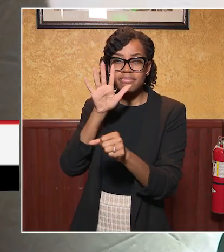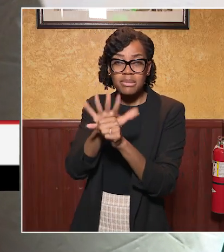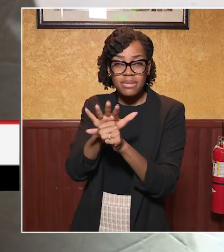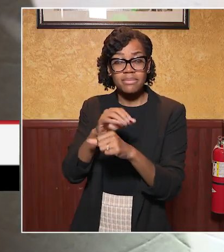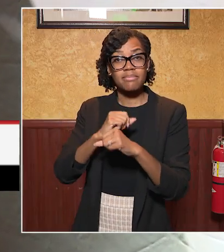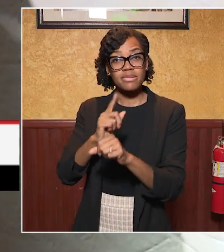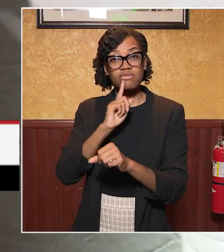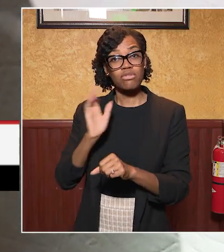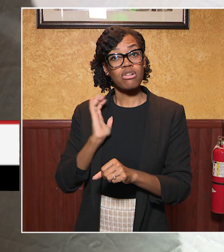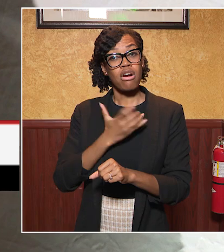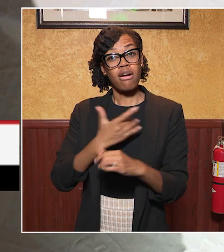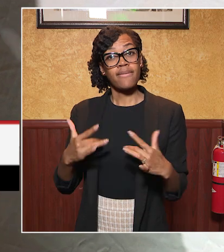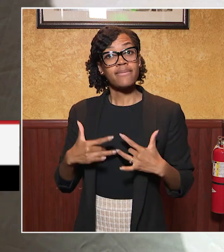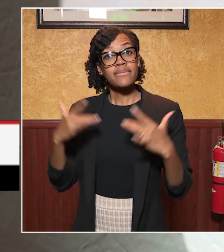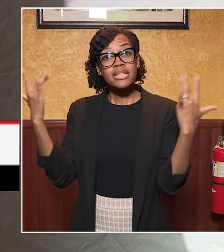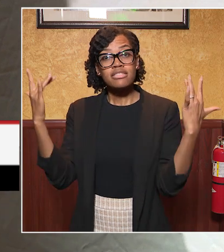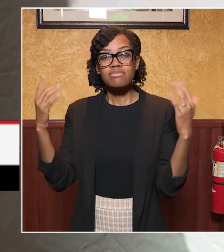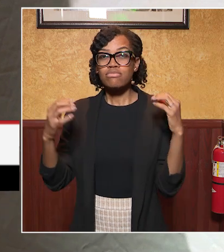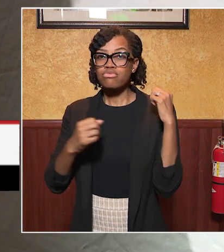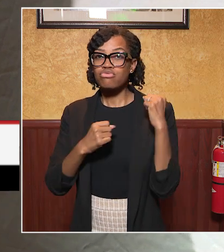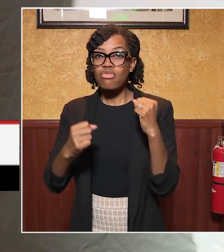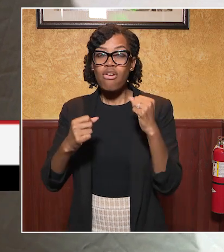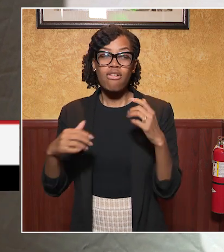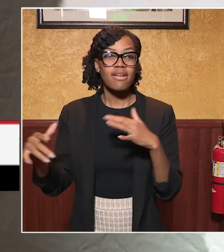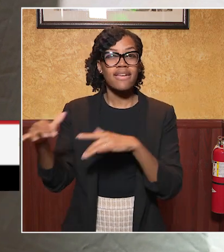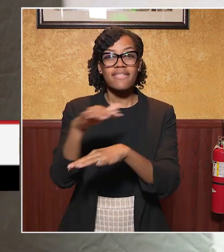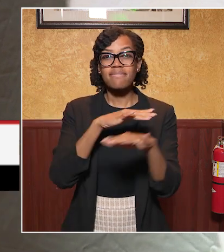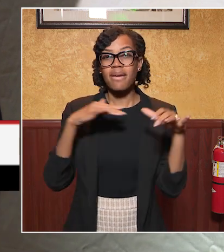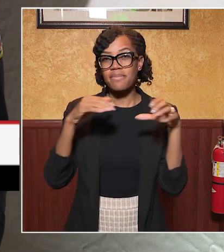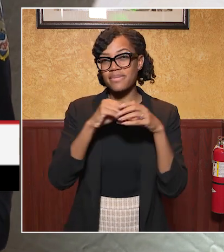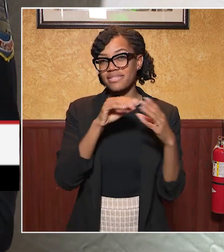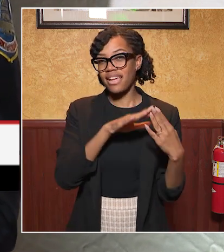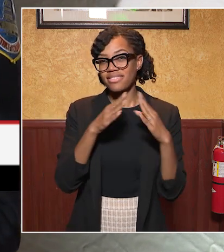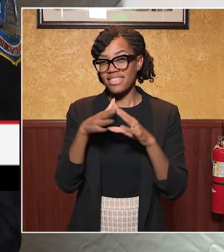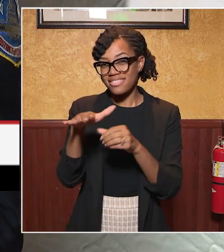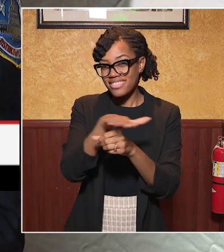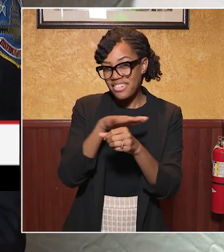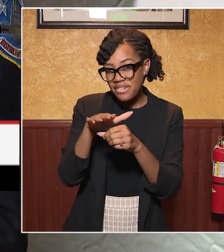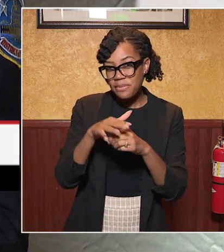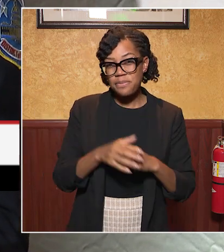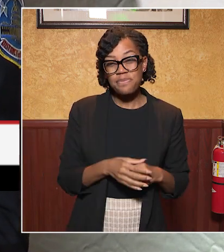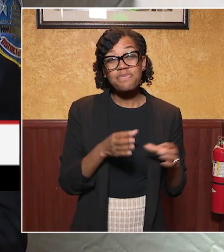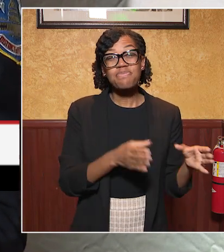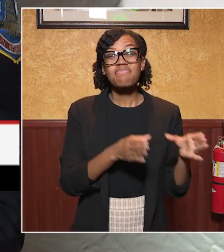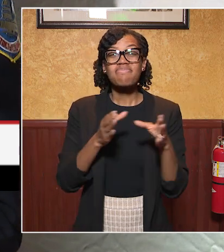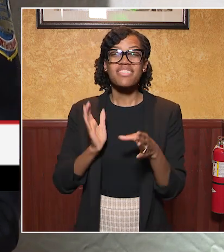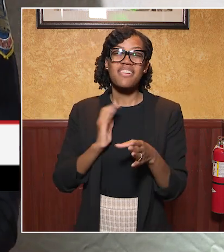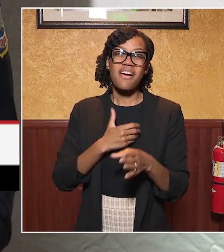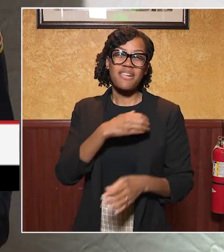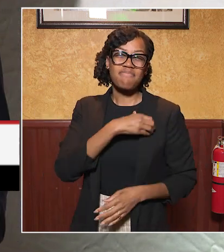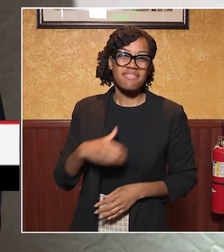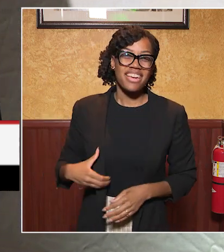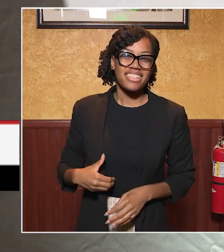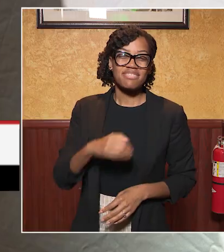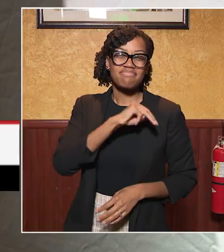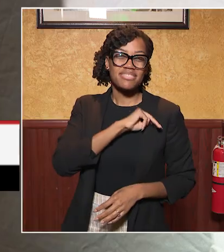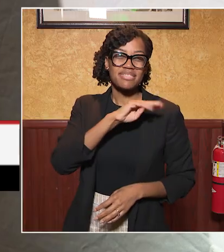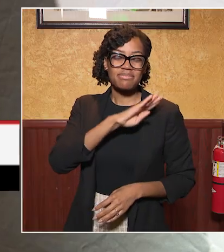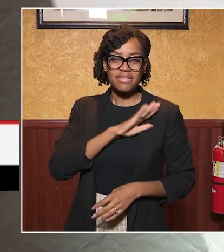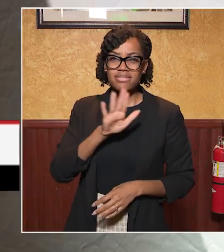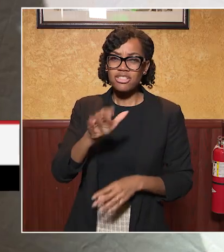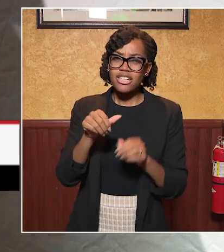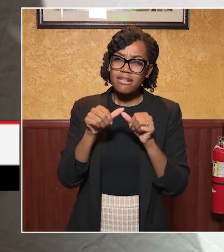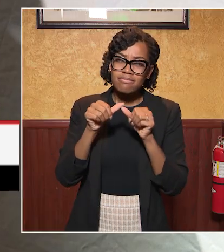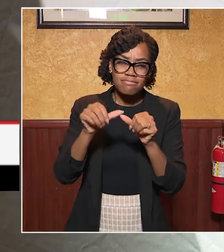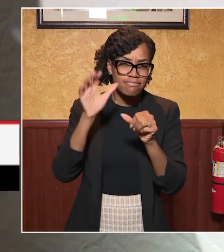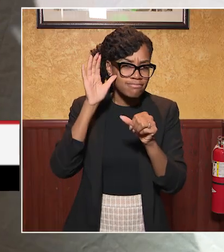vibrant events and activities in our downtown area. I also want to thank our mayor, Muriel Bowser, for her unwavering